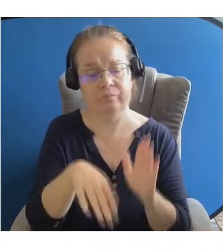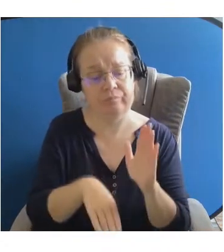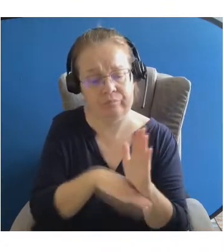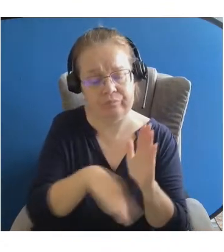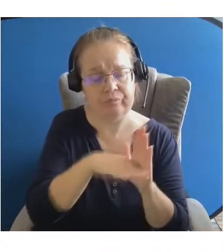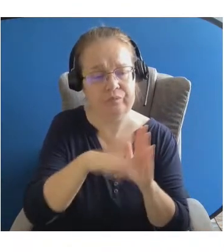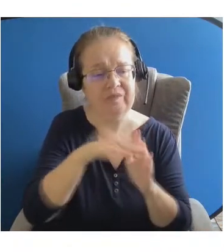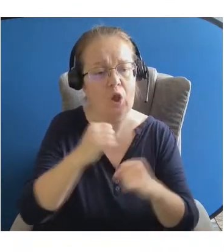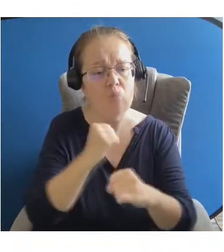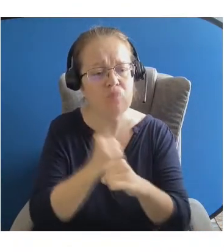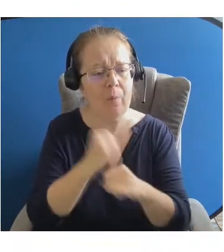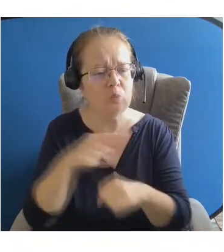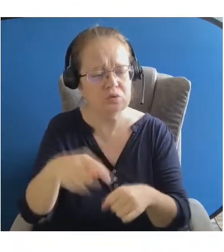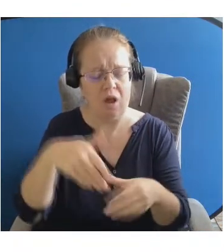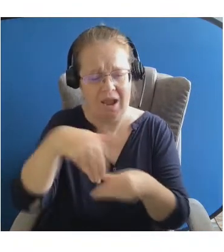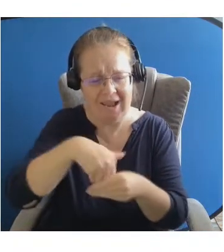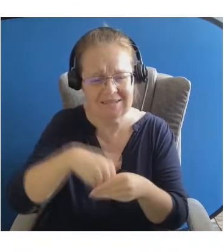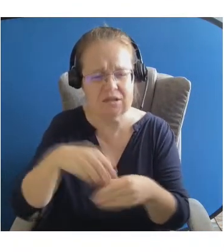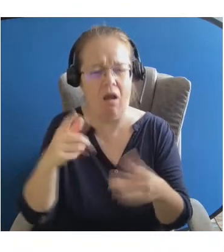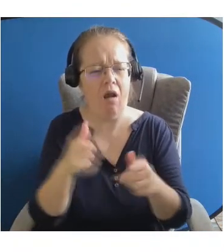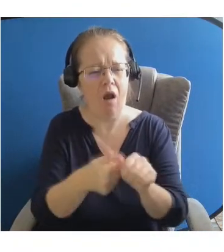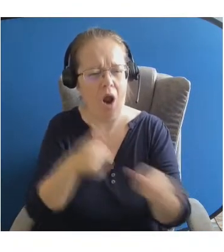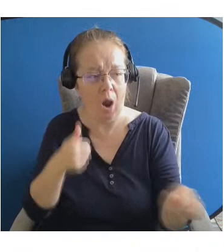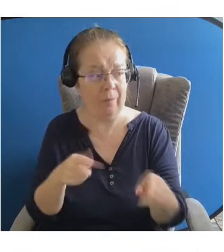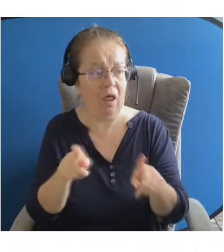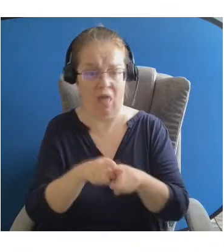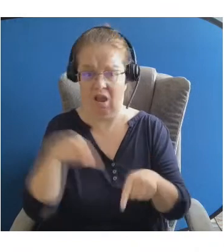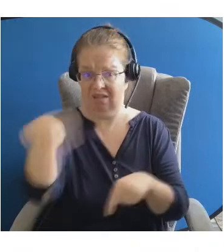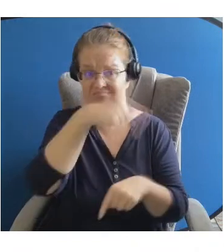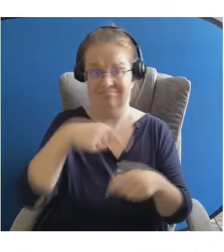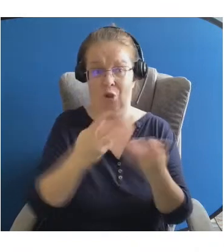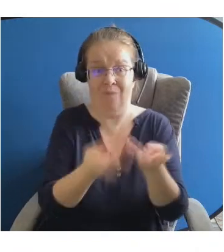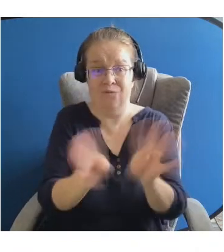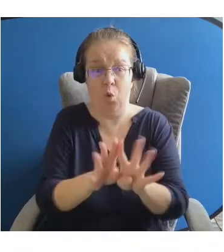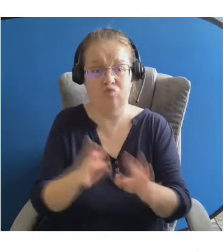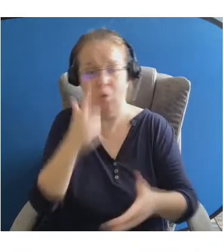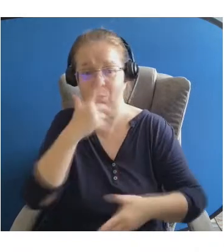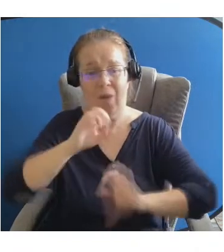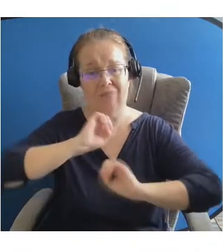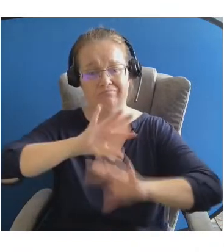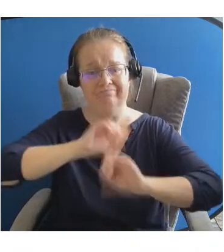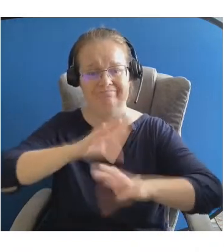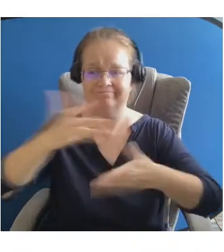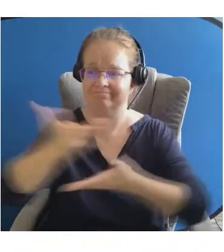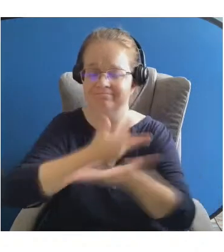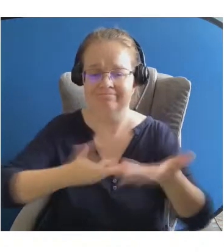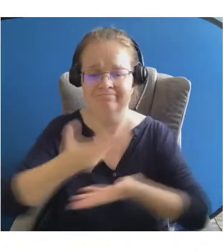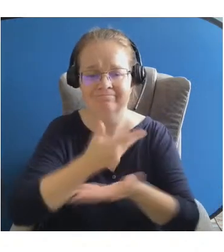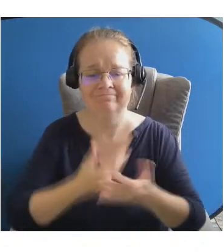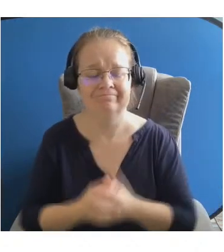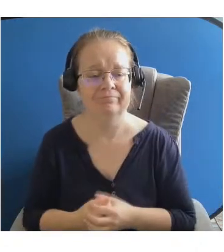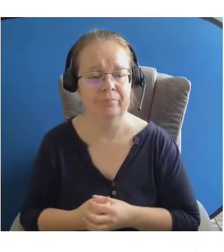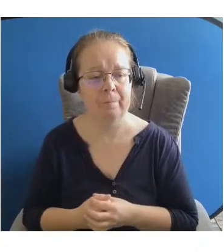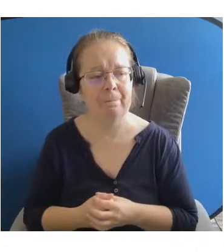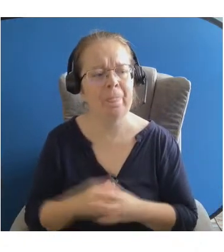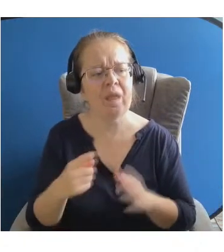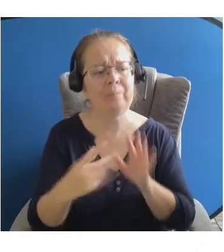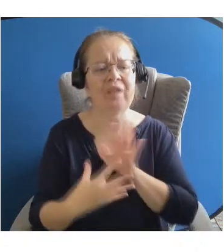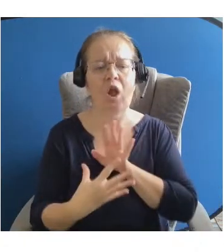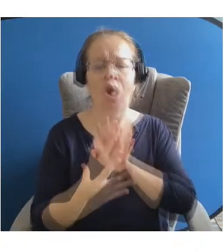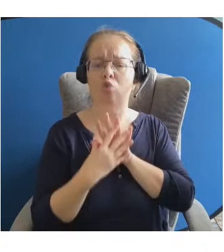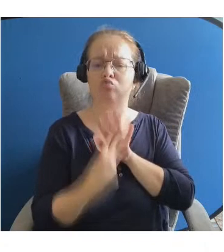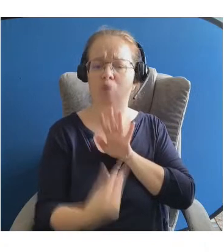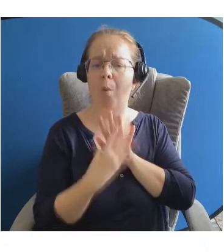and discussions, you know, in forums such as this, which is brilliant to bring this to the fore. But I think the role modelling piece is